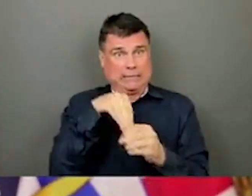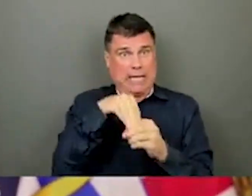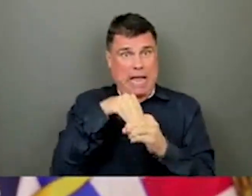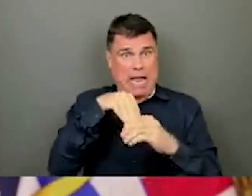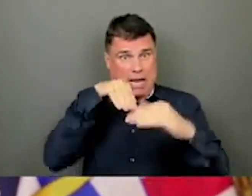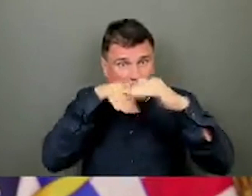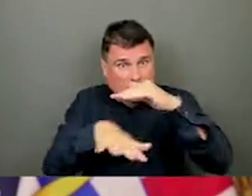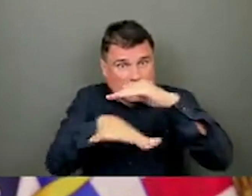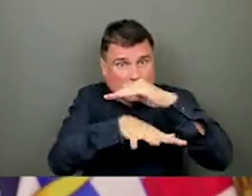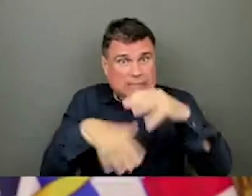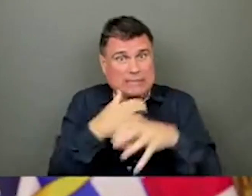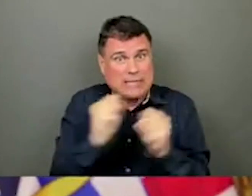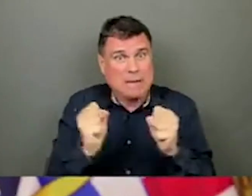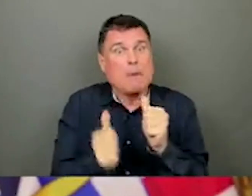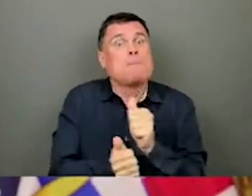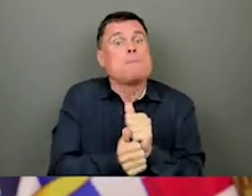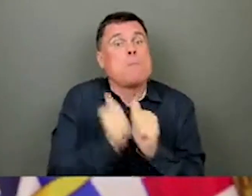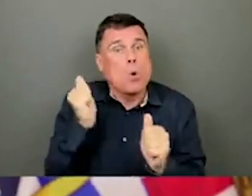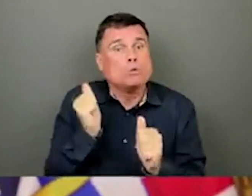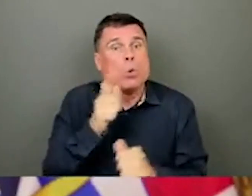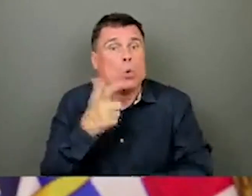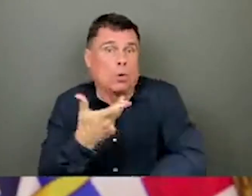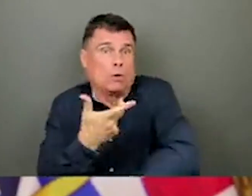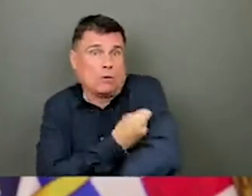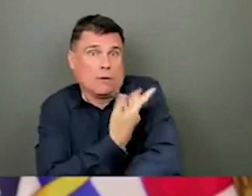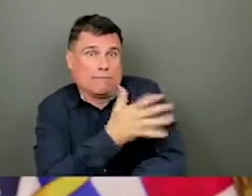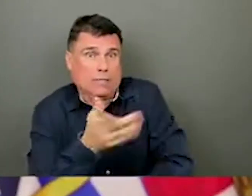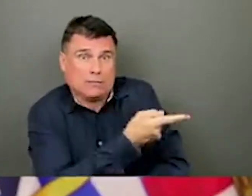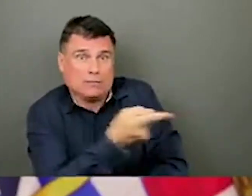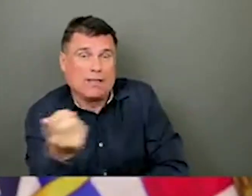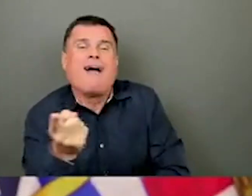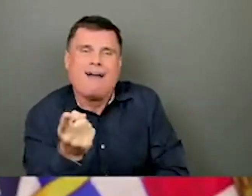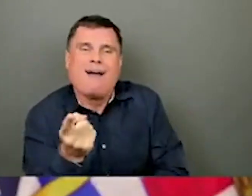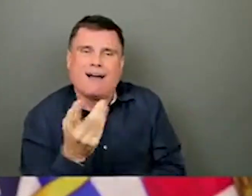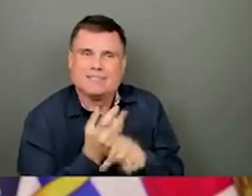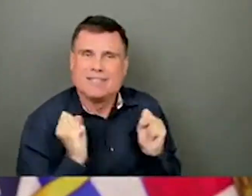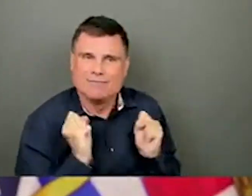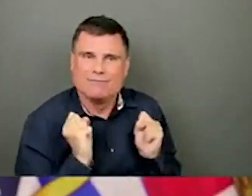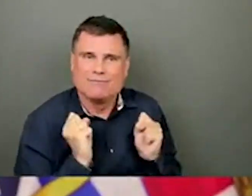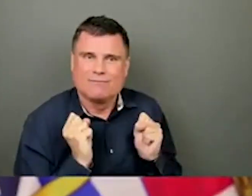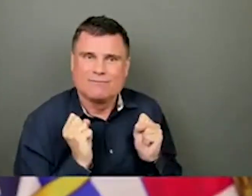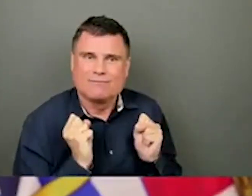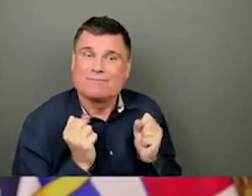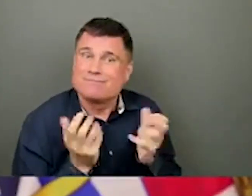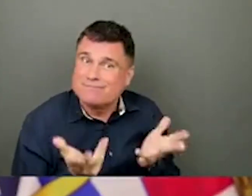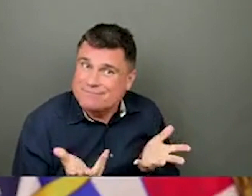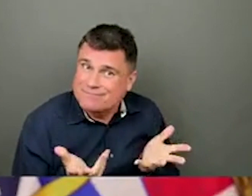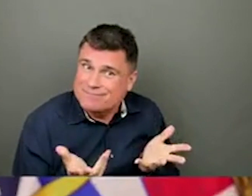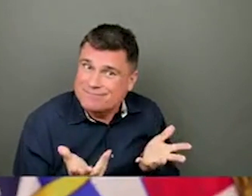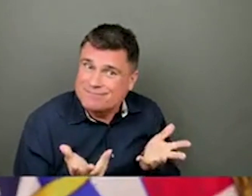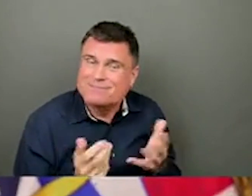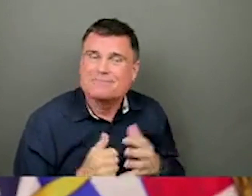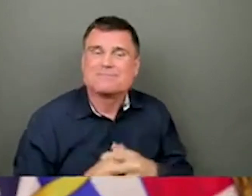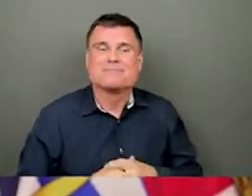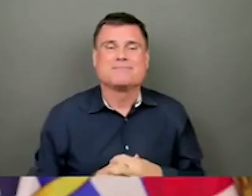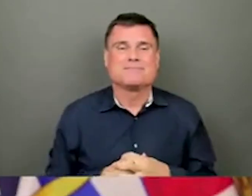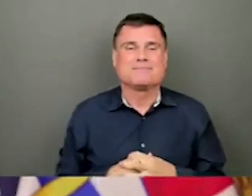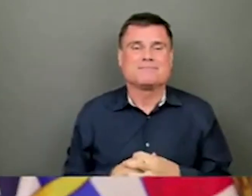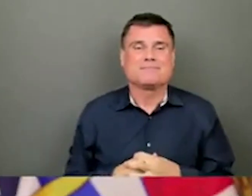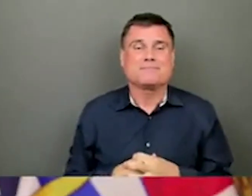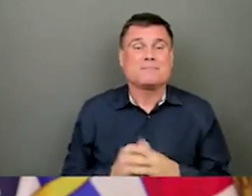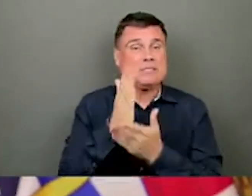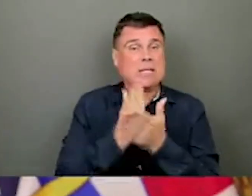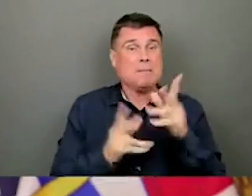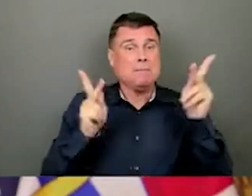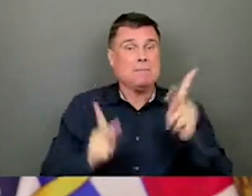us who have been immunized. The best protection as well of those who cannot yet be immunized,